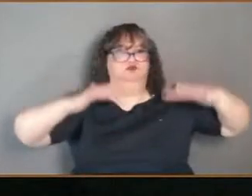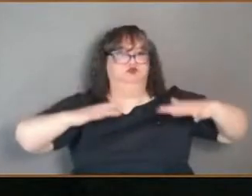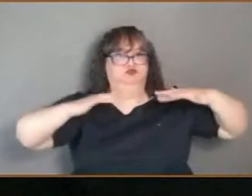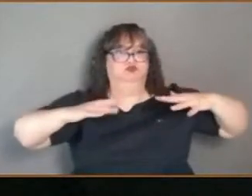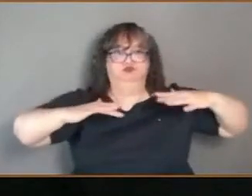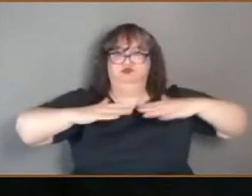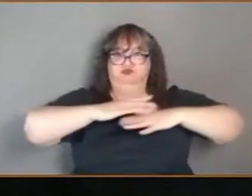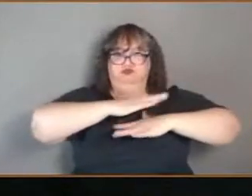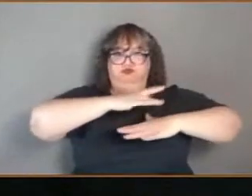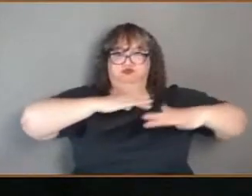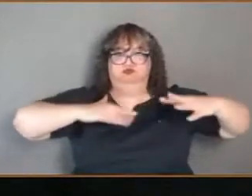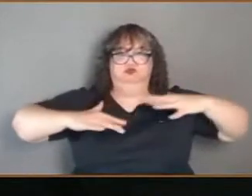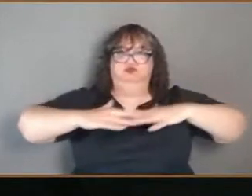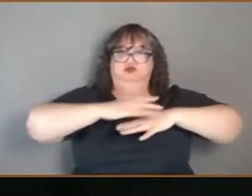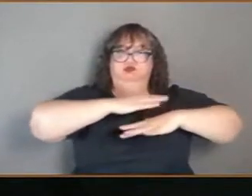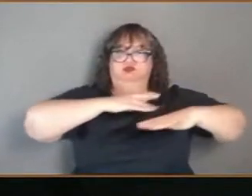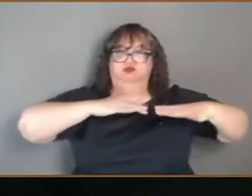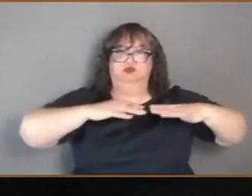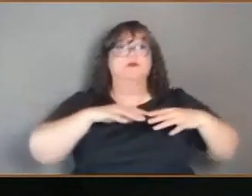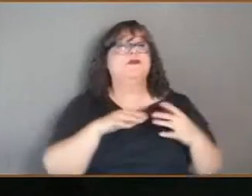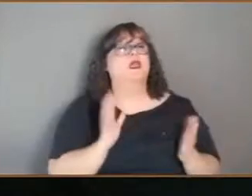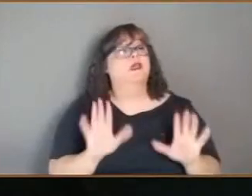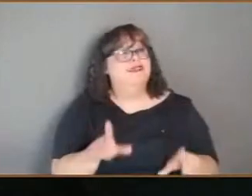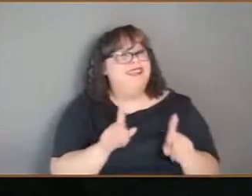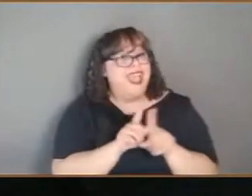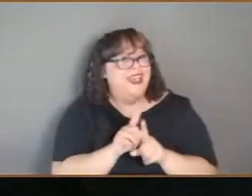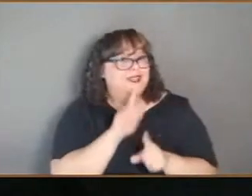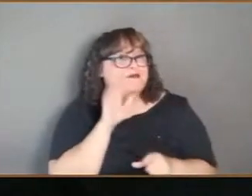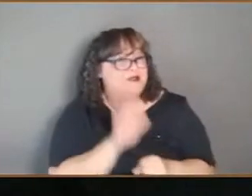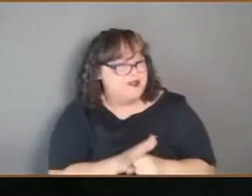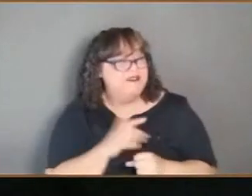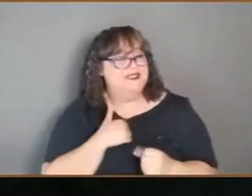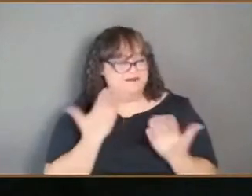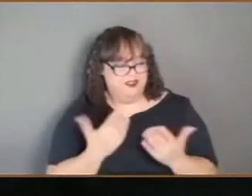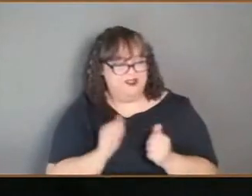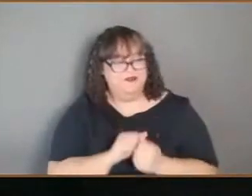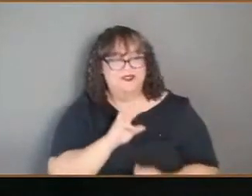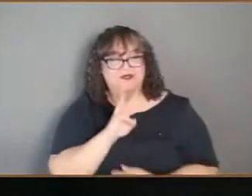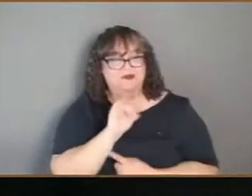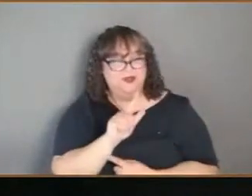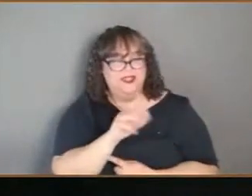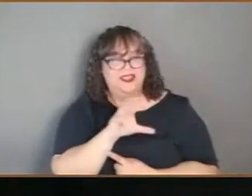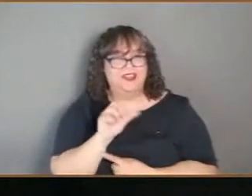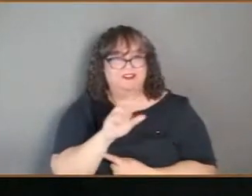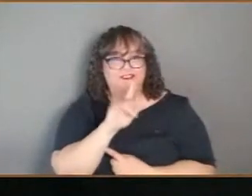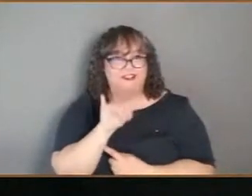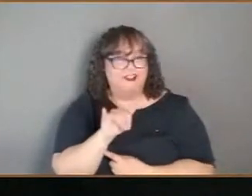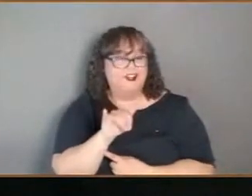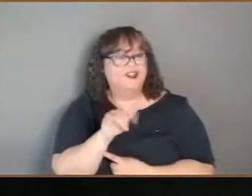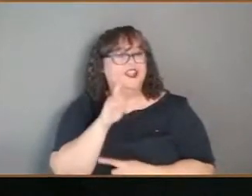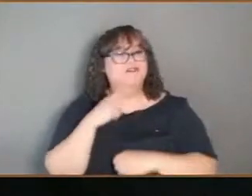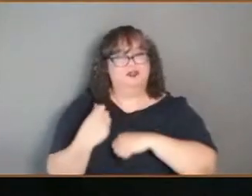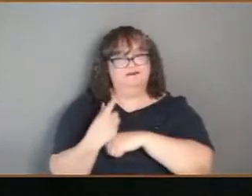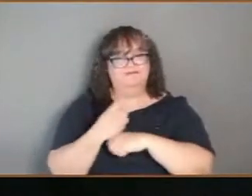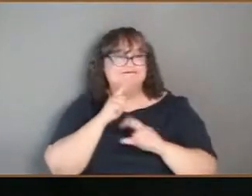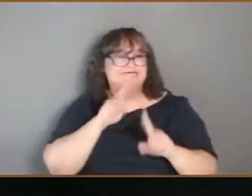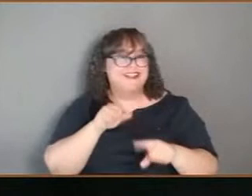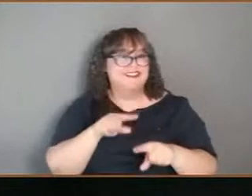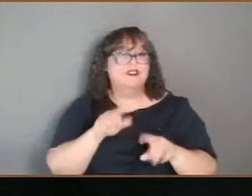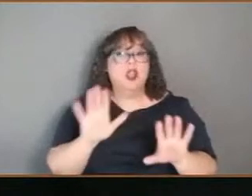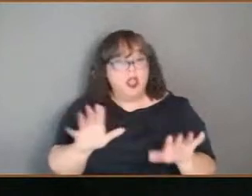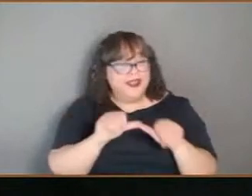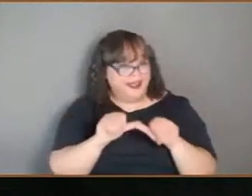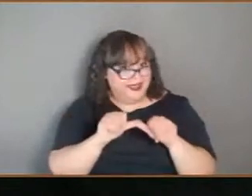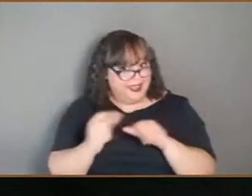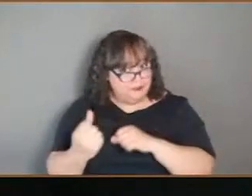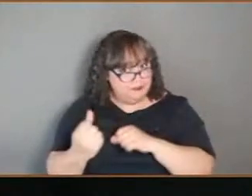As promised, I'm back with Will and Carly to answer some of your questions, and you can actually keep the questions coming. Just remember again,